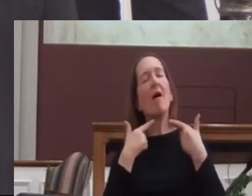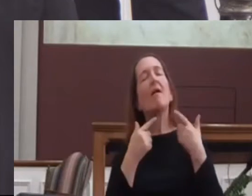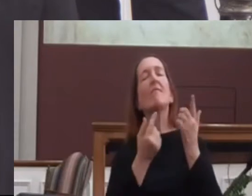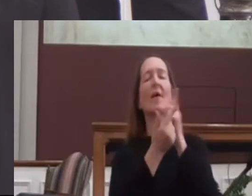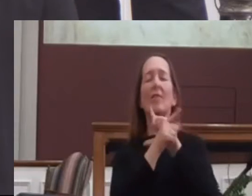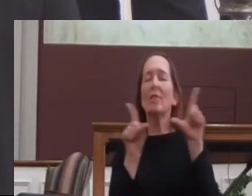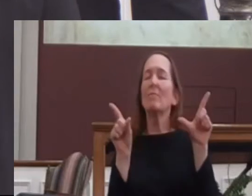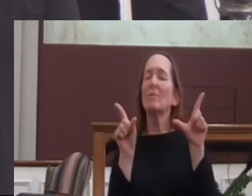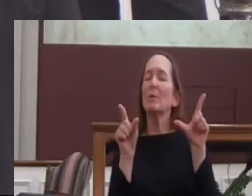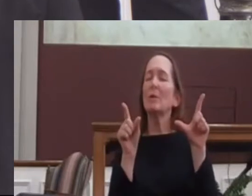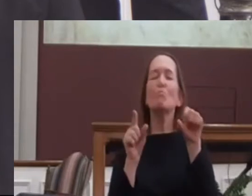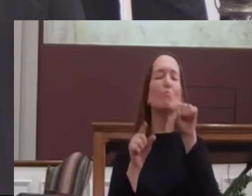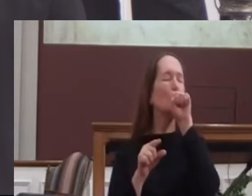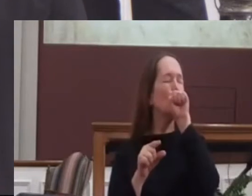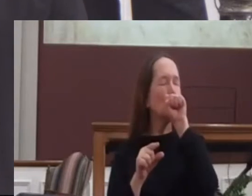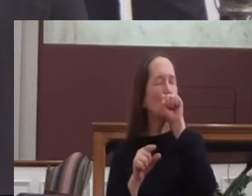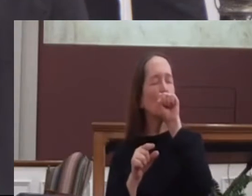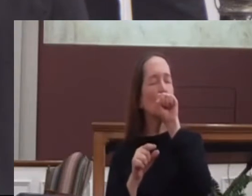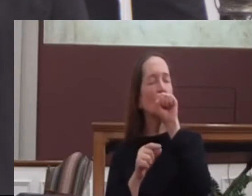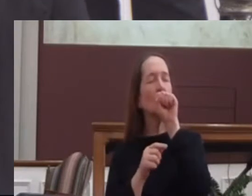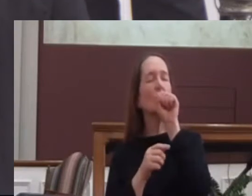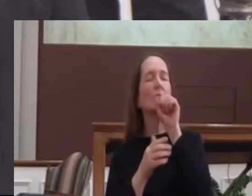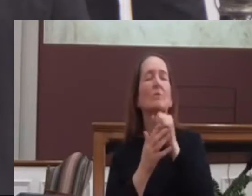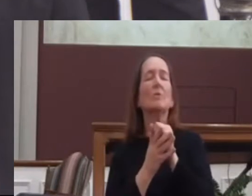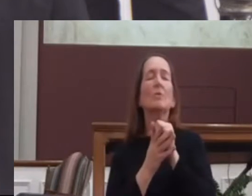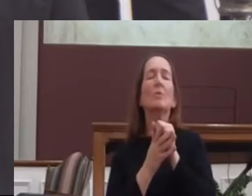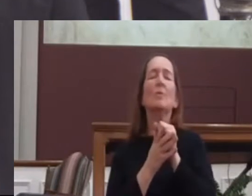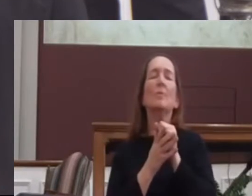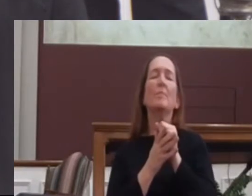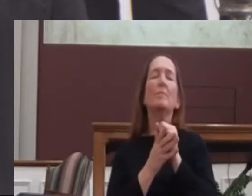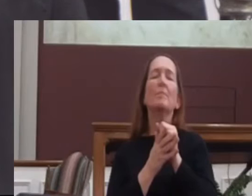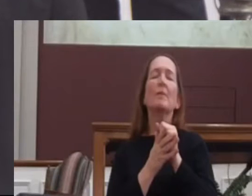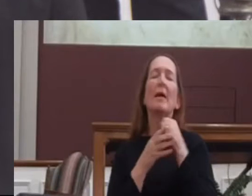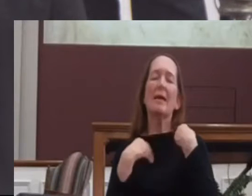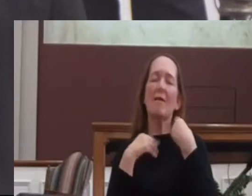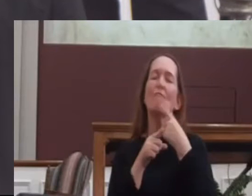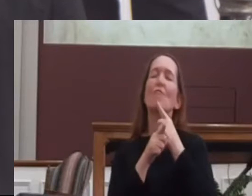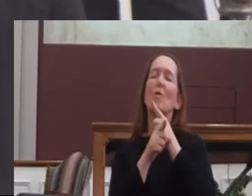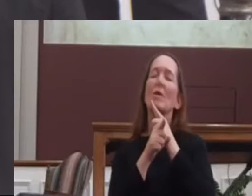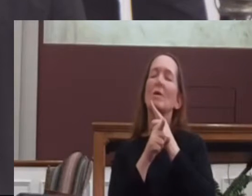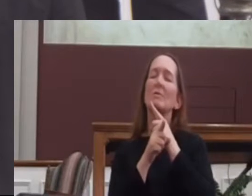life and liberty, to the right of property and